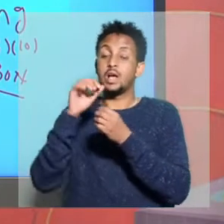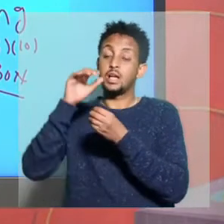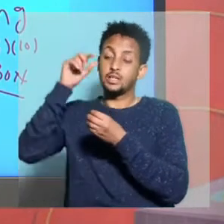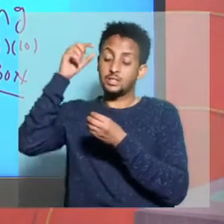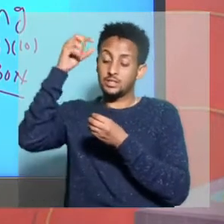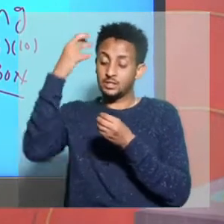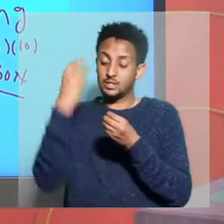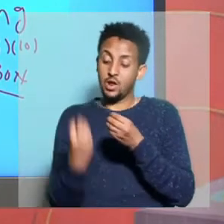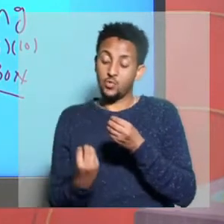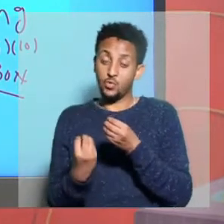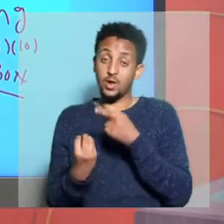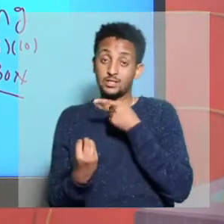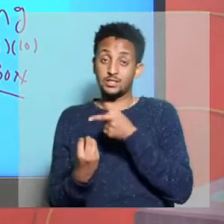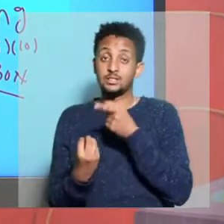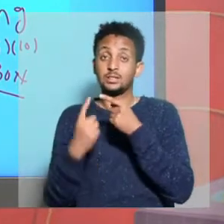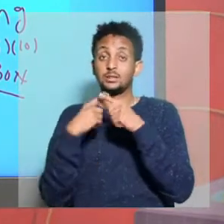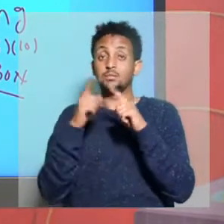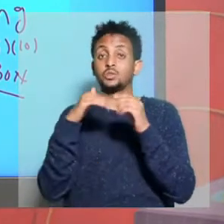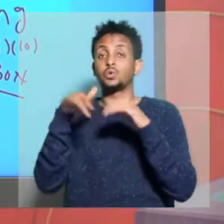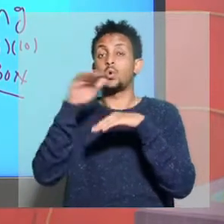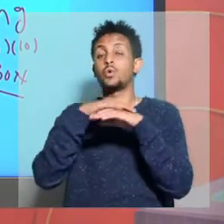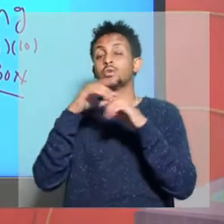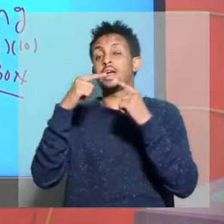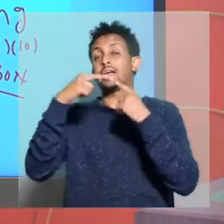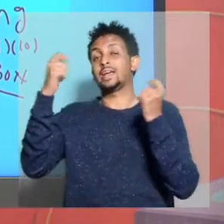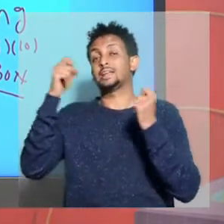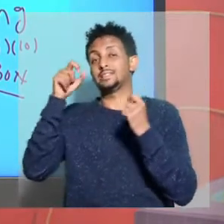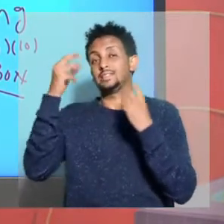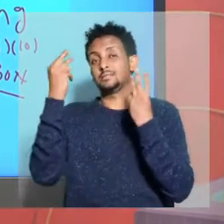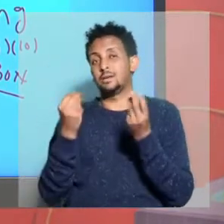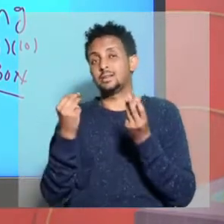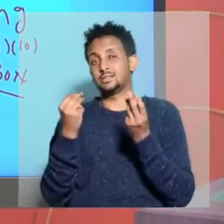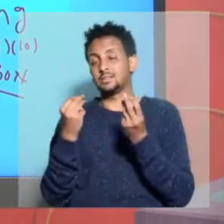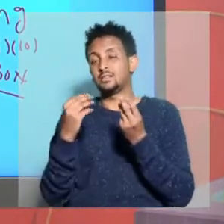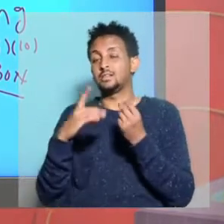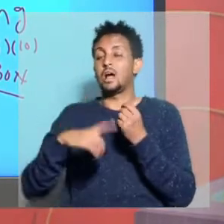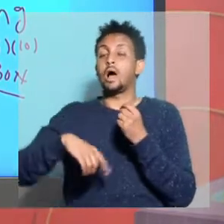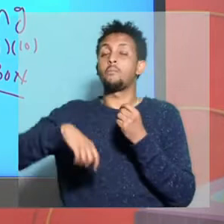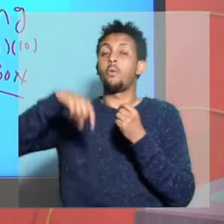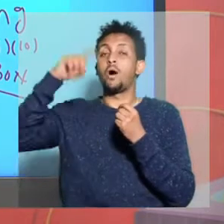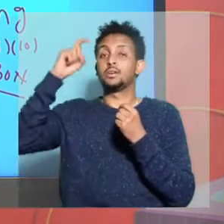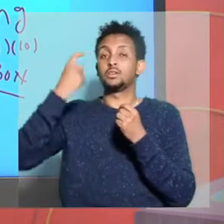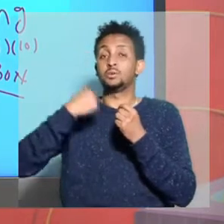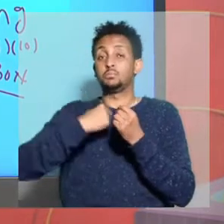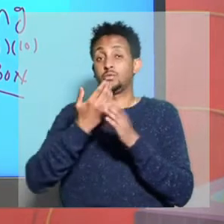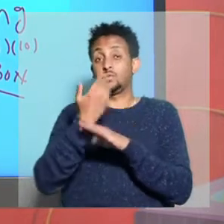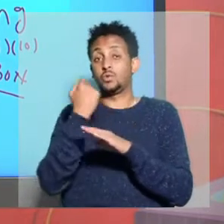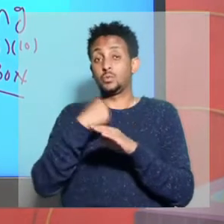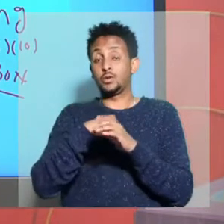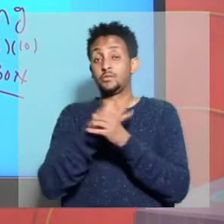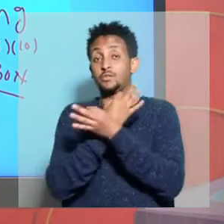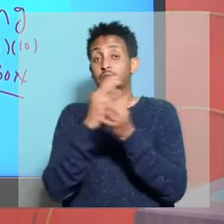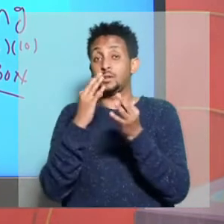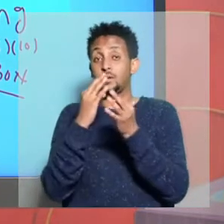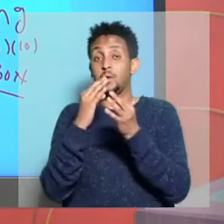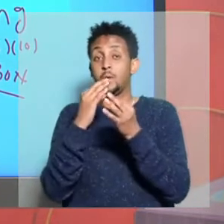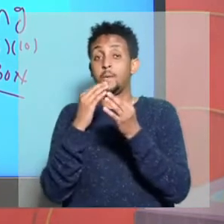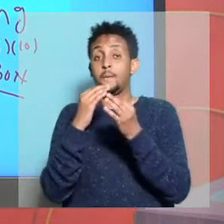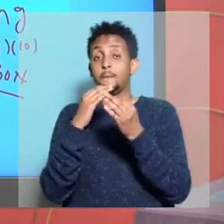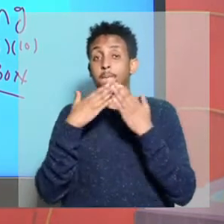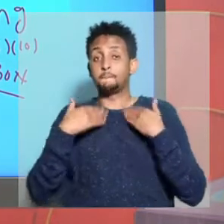downward, but on or against this mass, it's acting upward. Therefore, you should have to have the free body diagram of